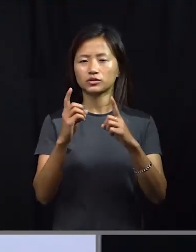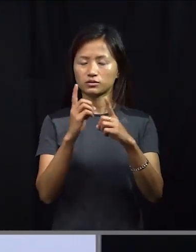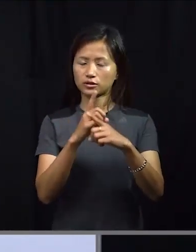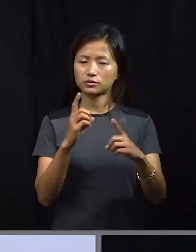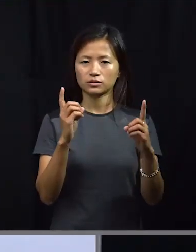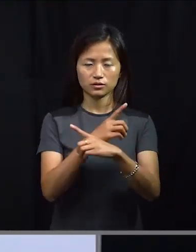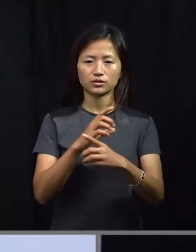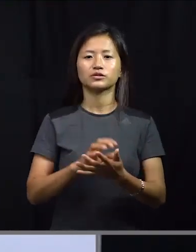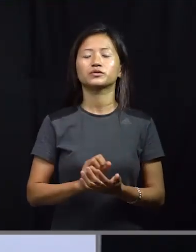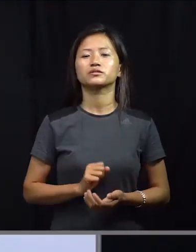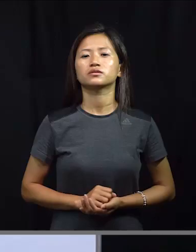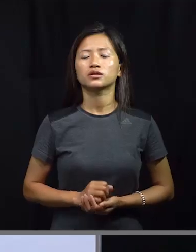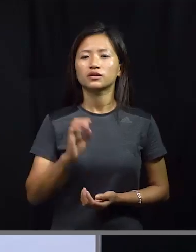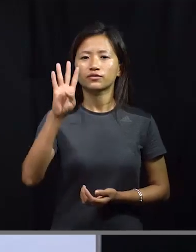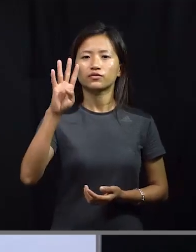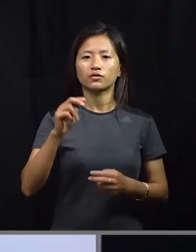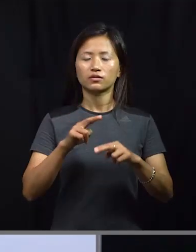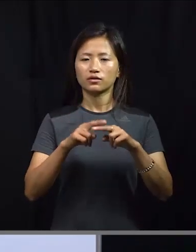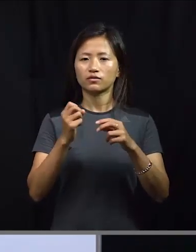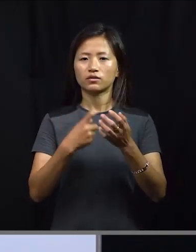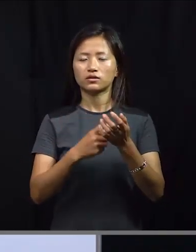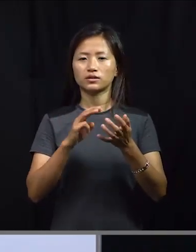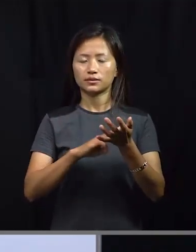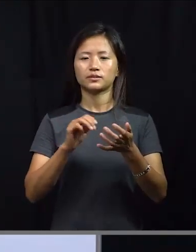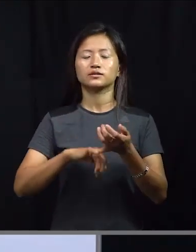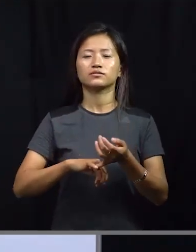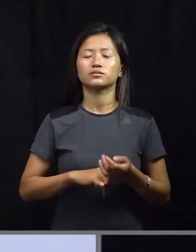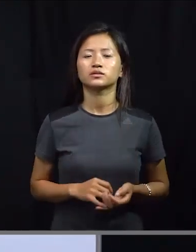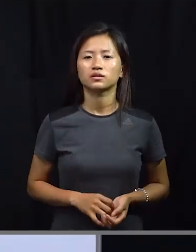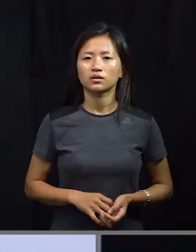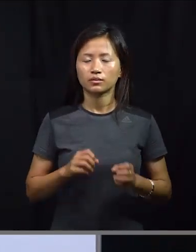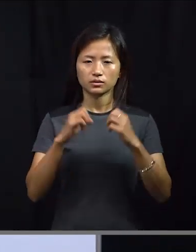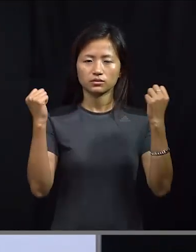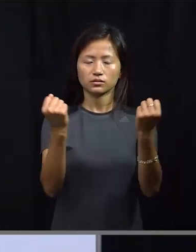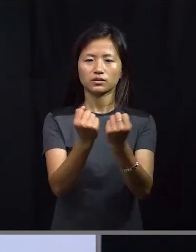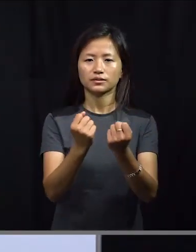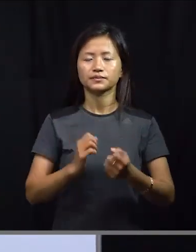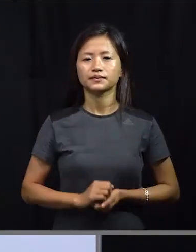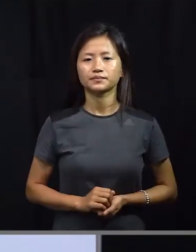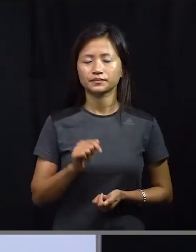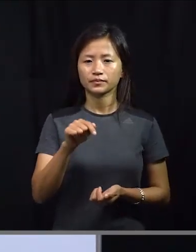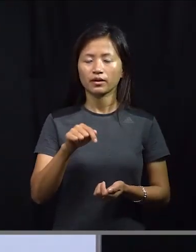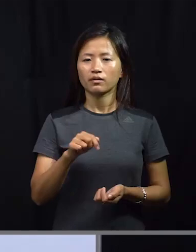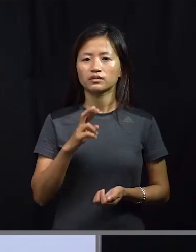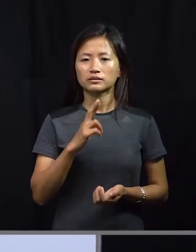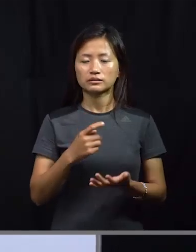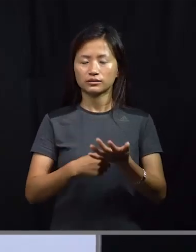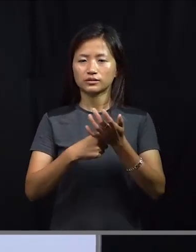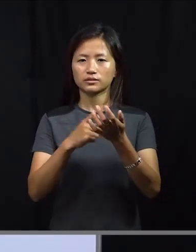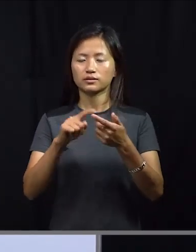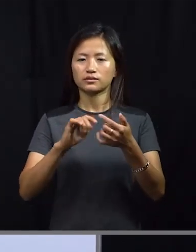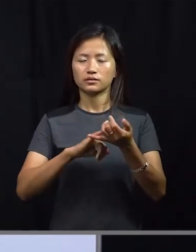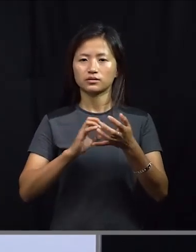the first four forms of marriage is accepted by the society, and that is the reason why it is also called